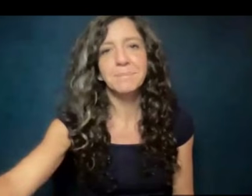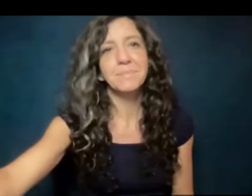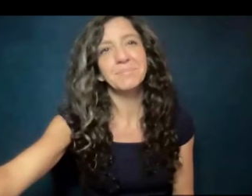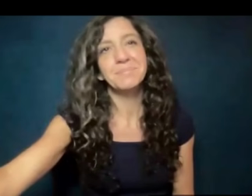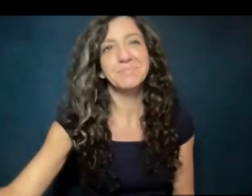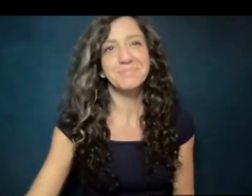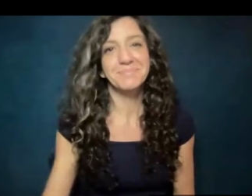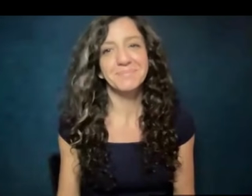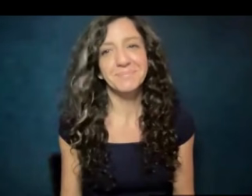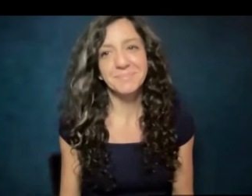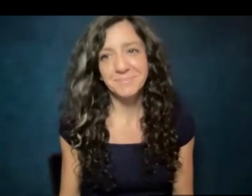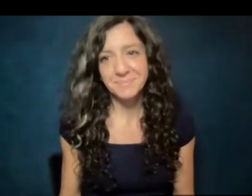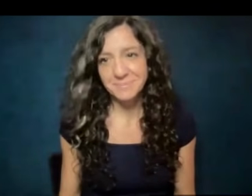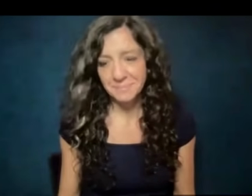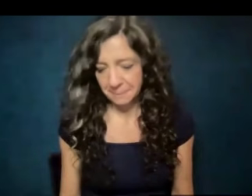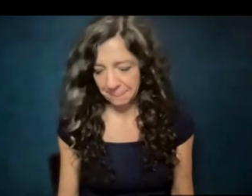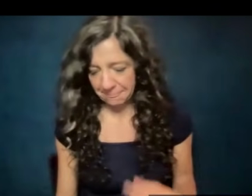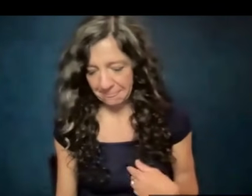I ain't saying anything either.